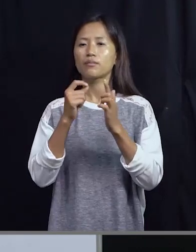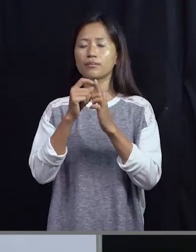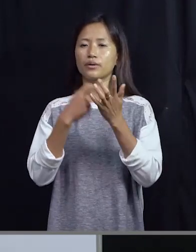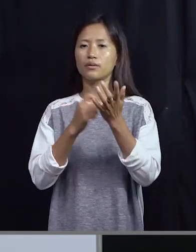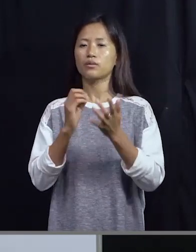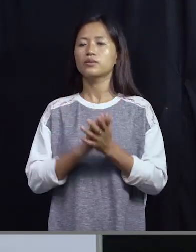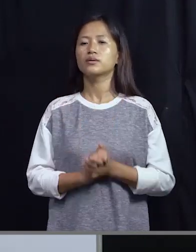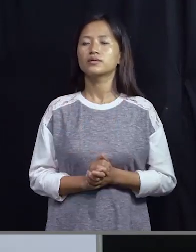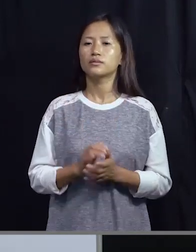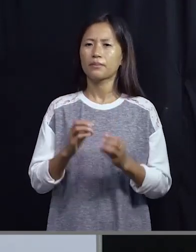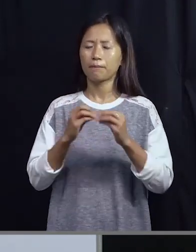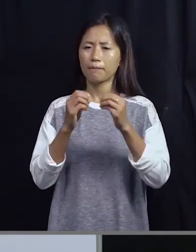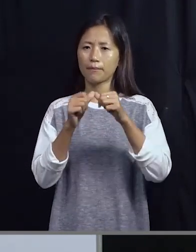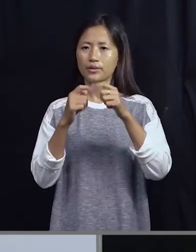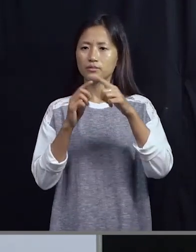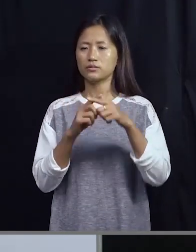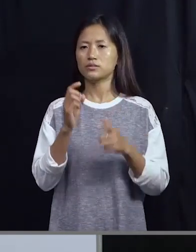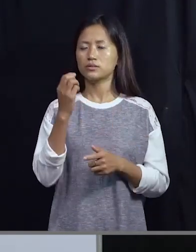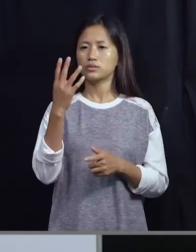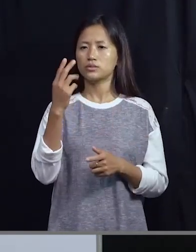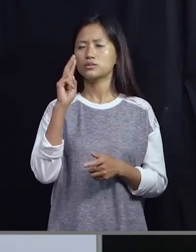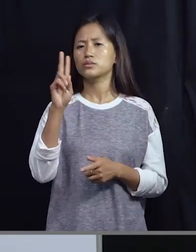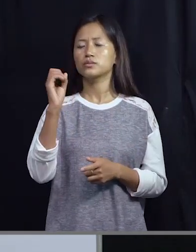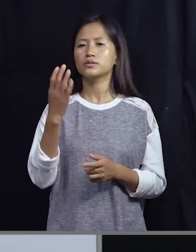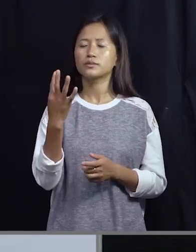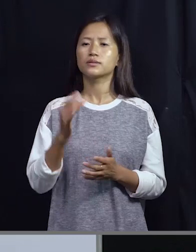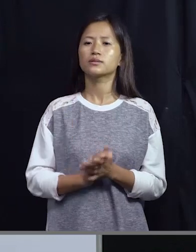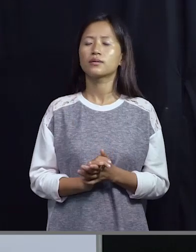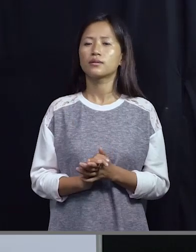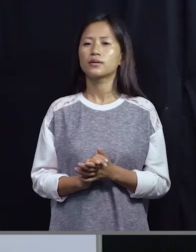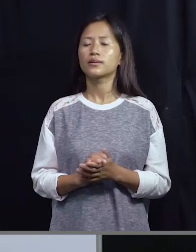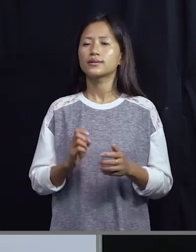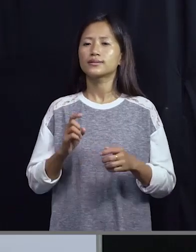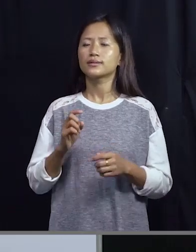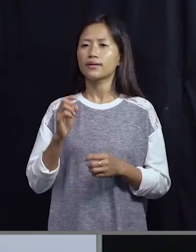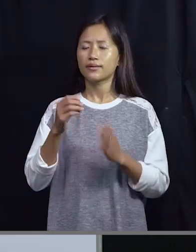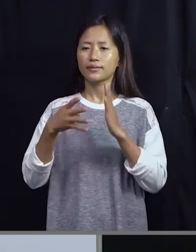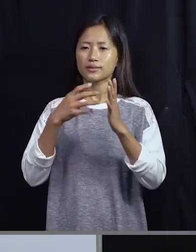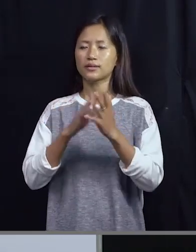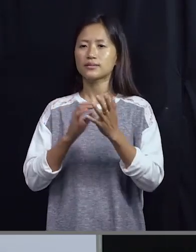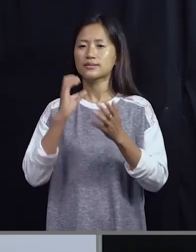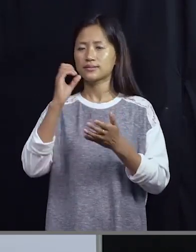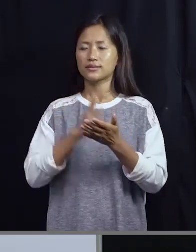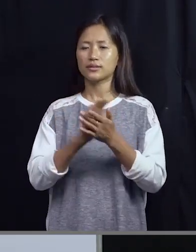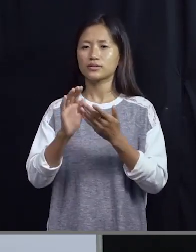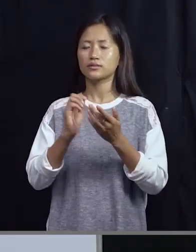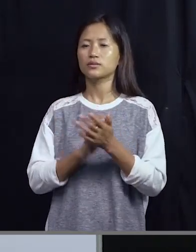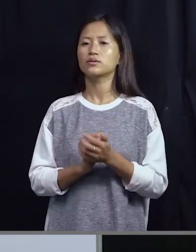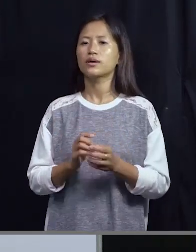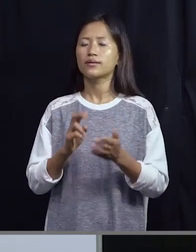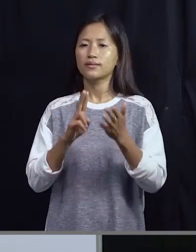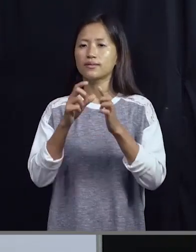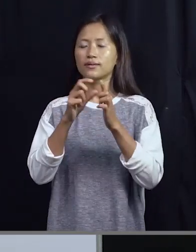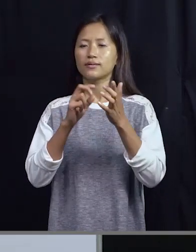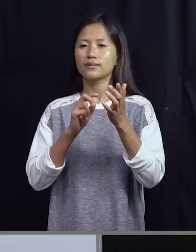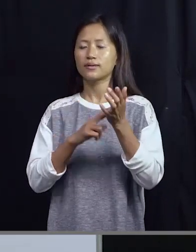for example, bacteria, it takes only around 20 minutes, but in case of eukaryotes, it lasts the S phase where synthesis or DNA, the amount of